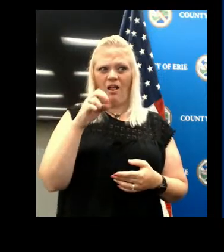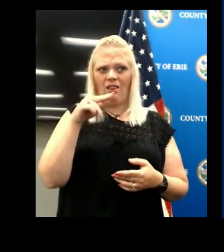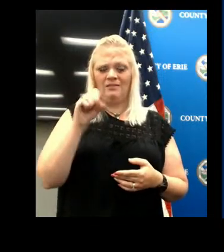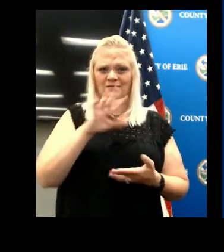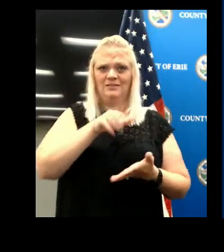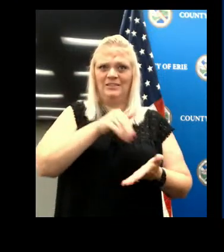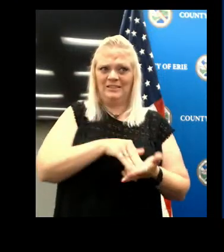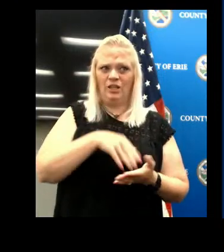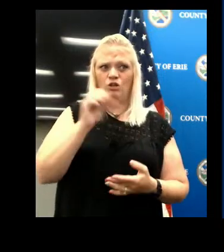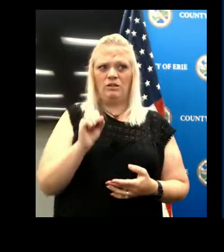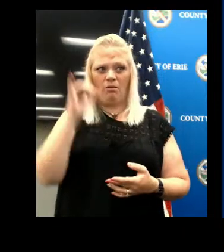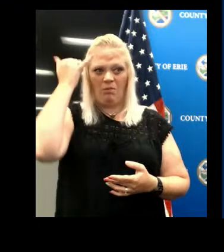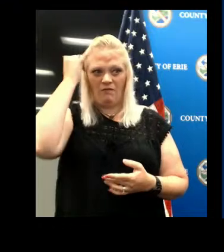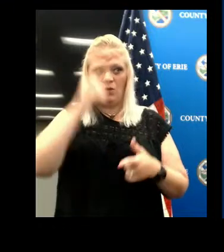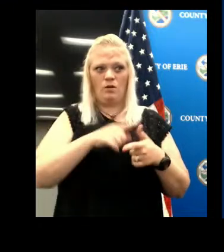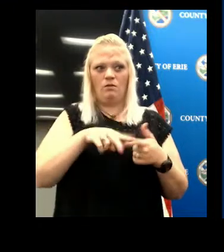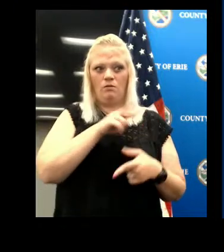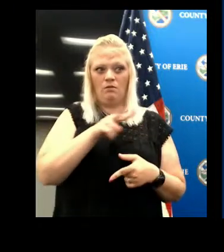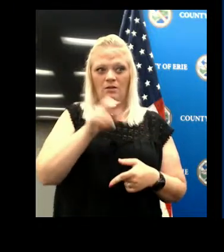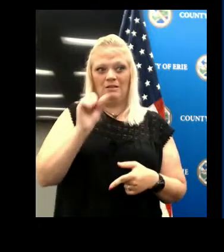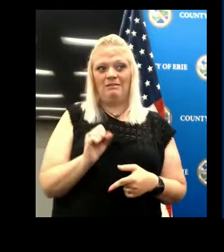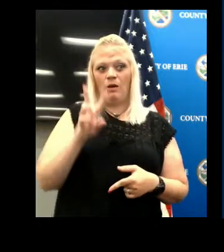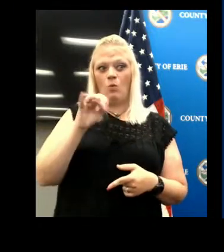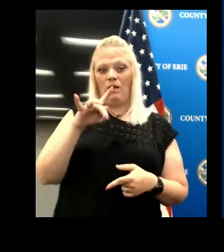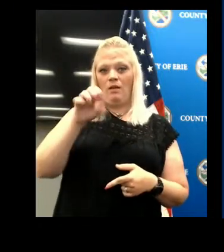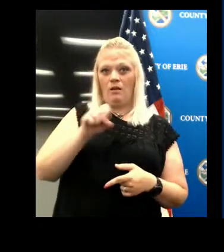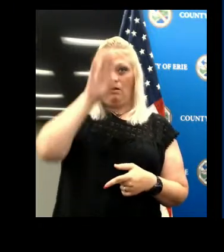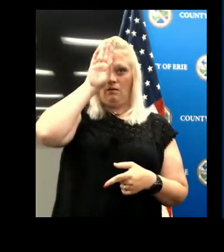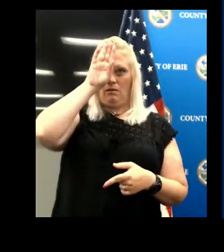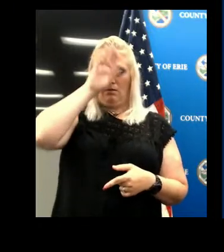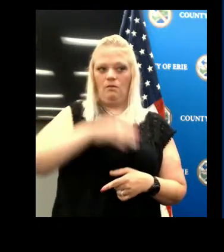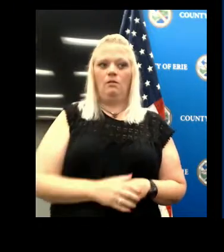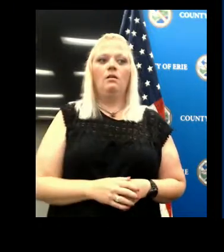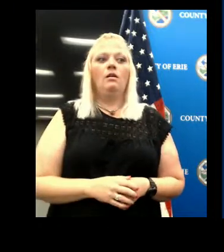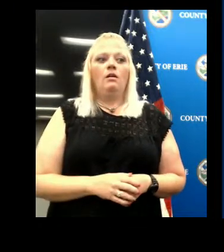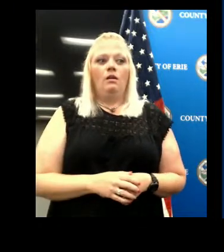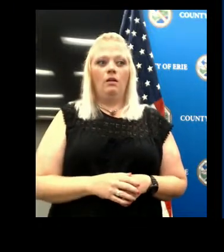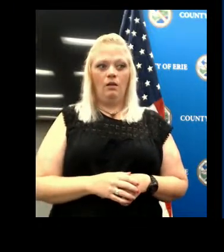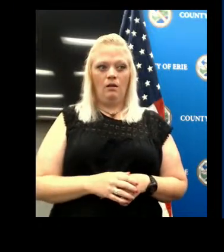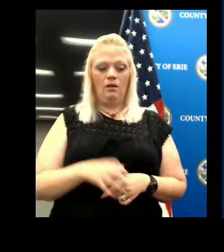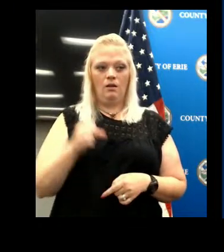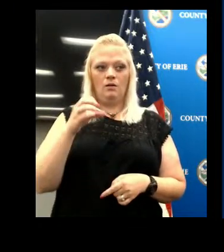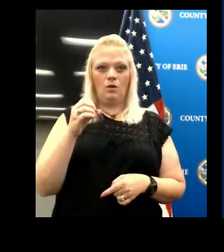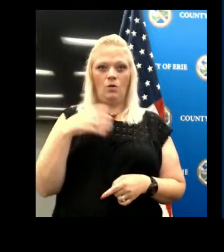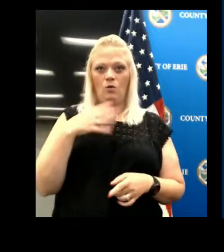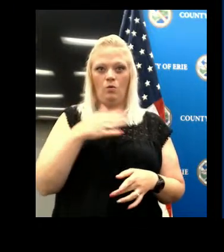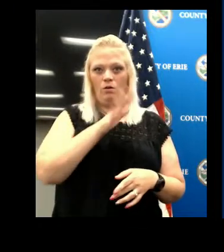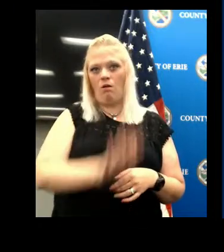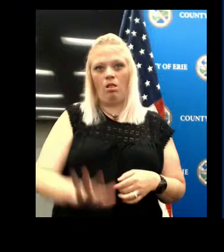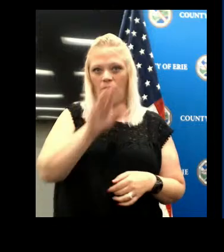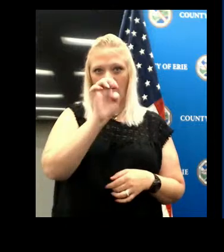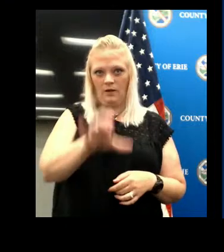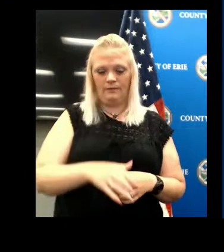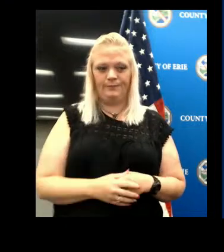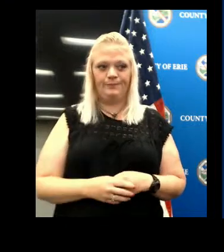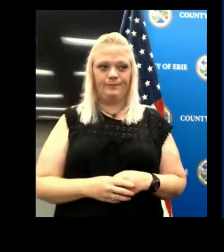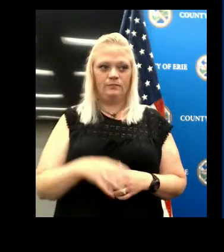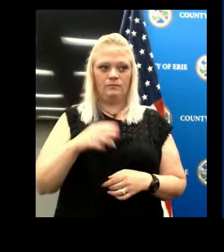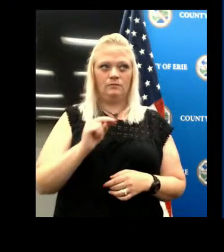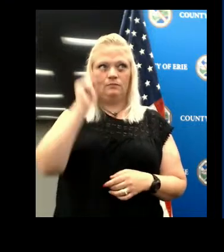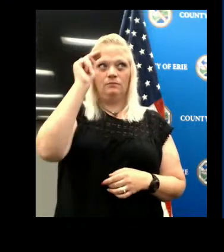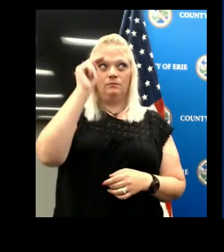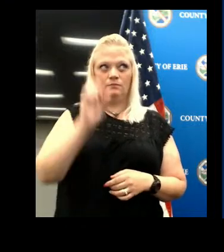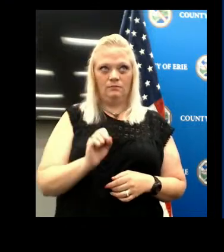South Buffalo, and the 22nd at the South Wales Fire Department. So we're hitting pretty much all parts of Erie County, north, south,